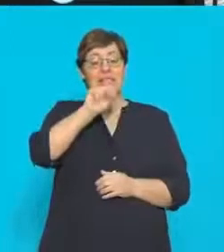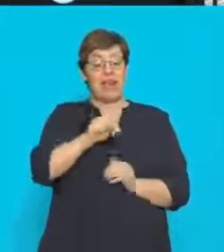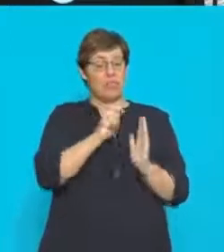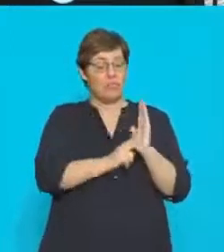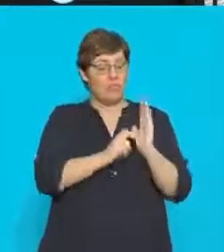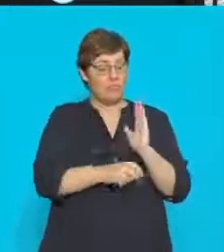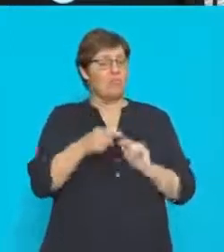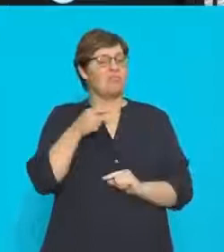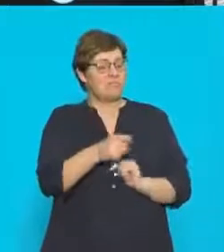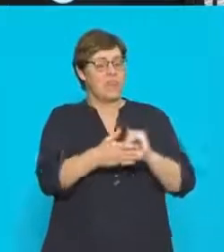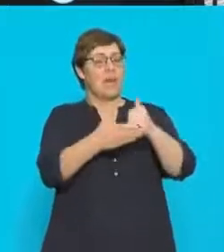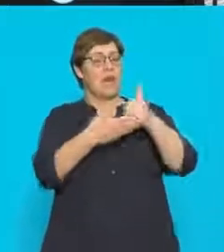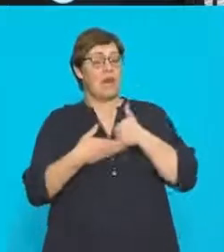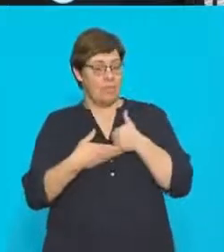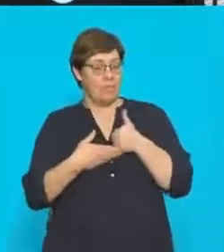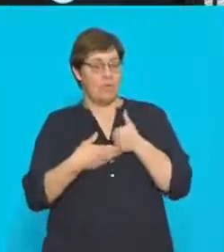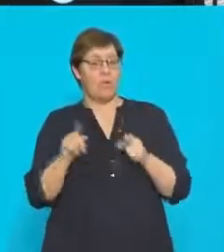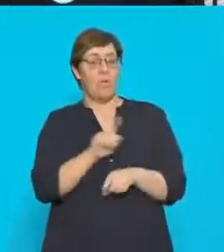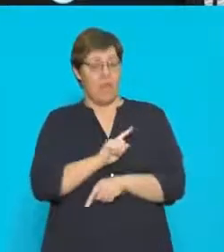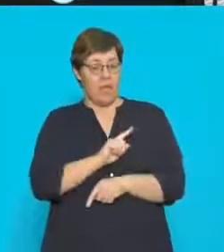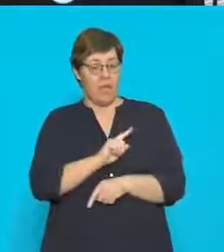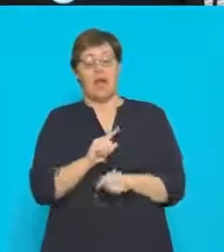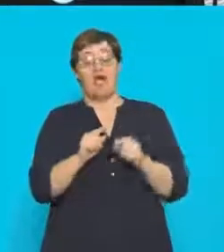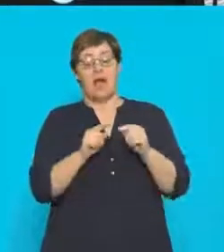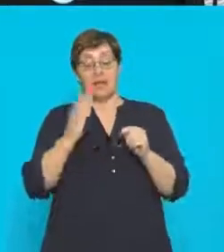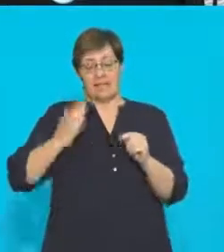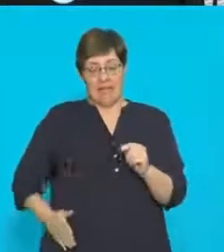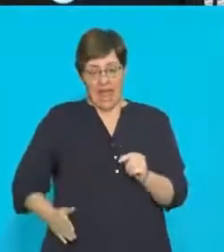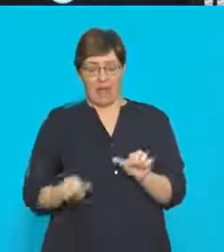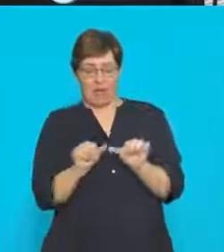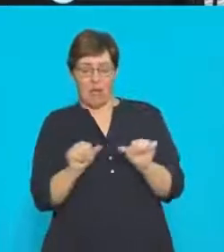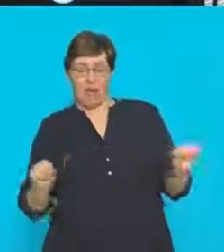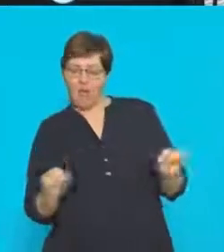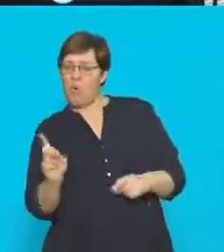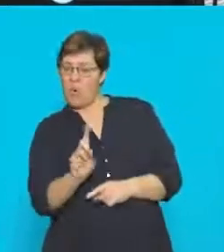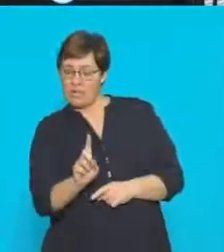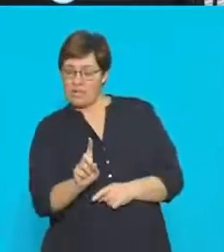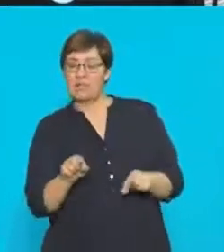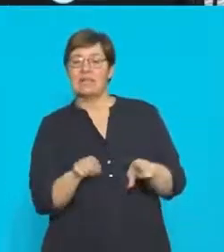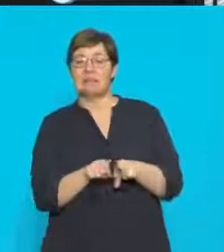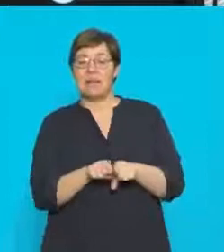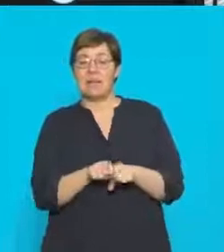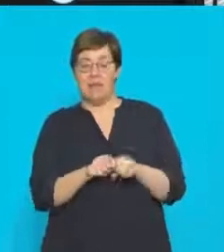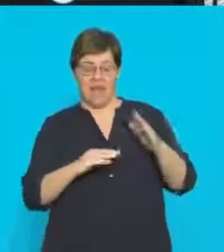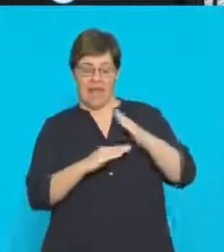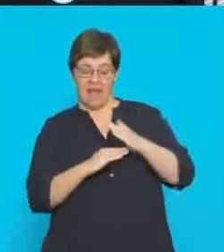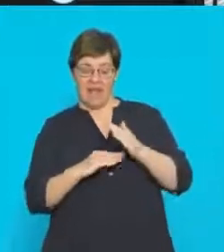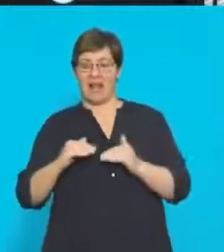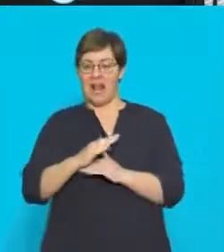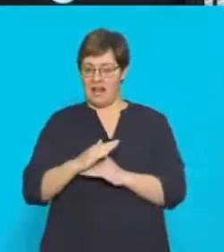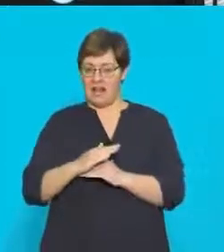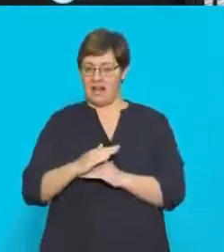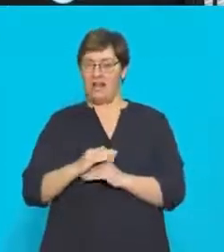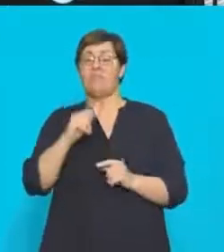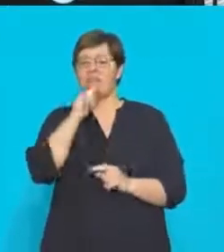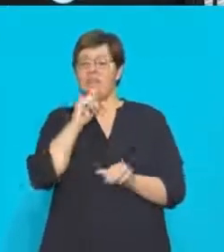is one of those rules that's going to help us to find the lengths of sides as well as the size of the angles in